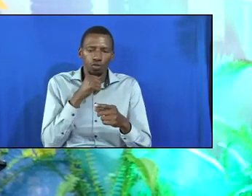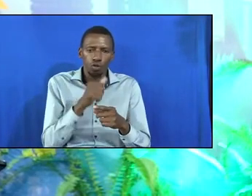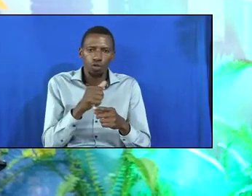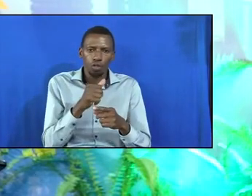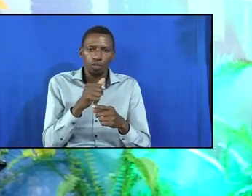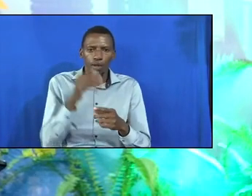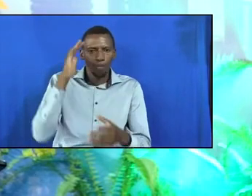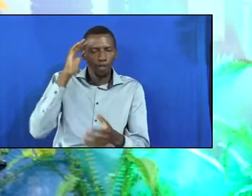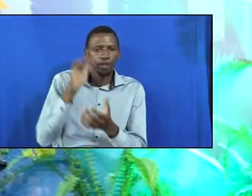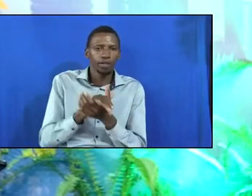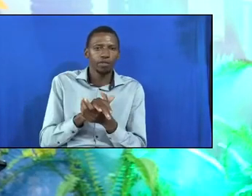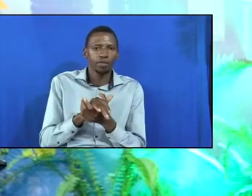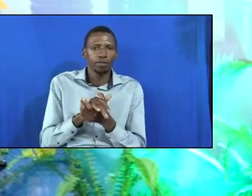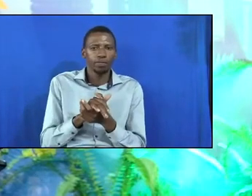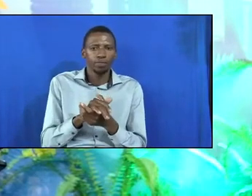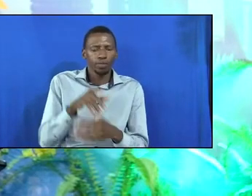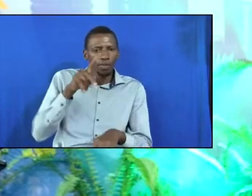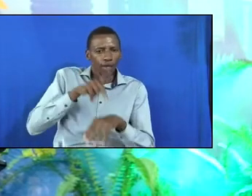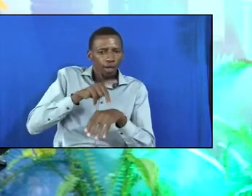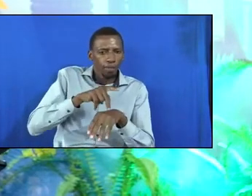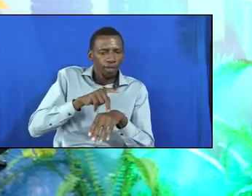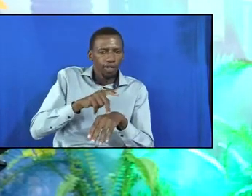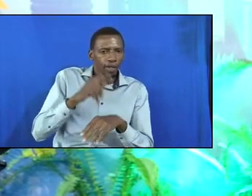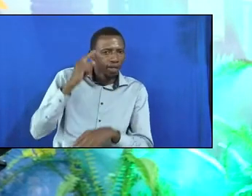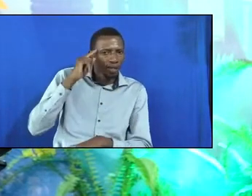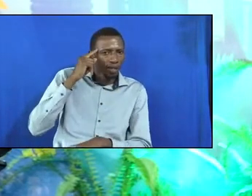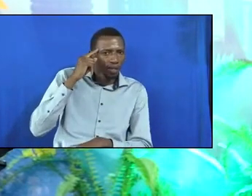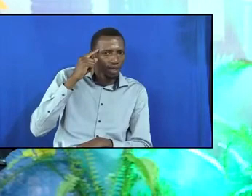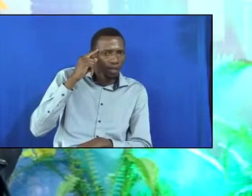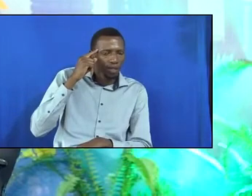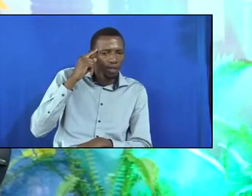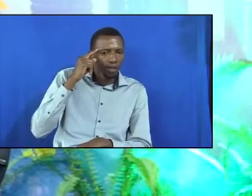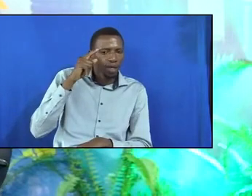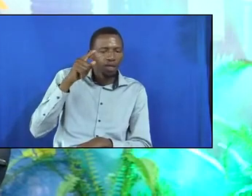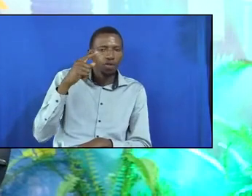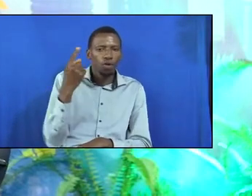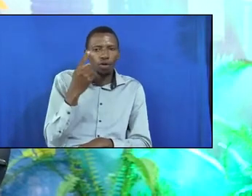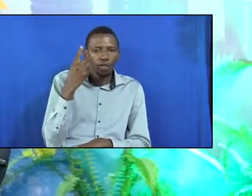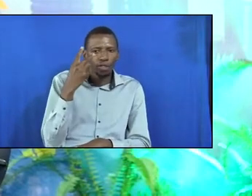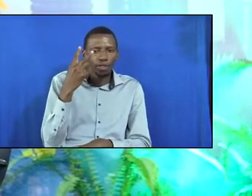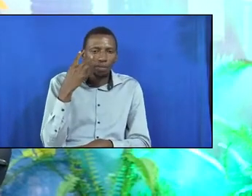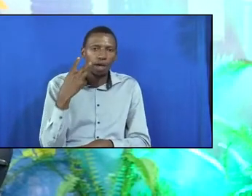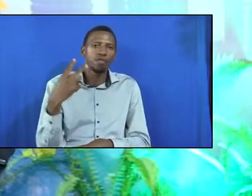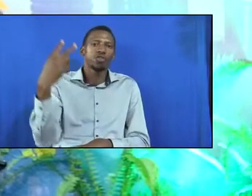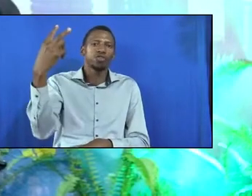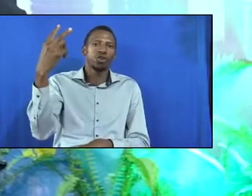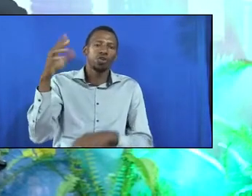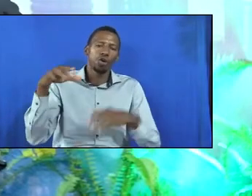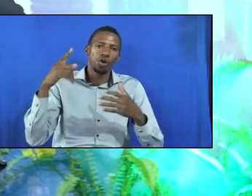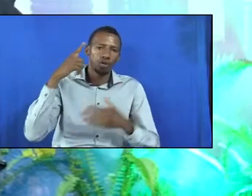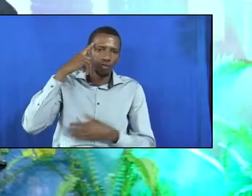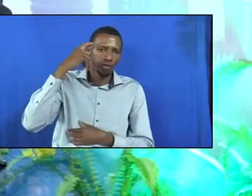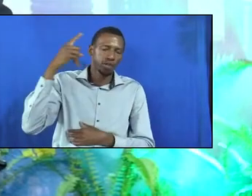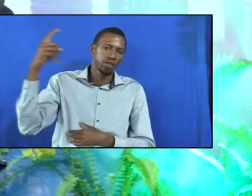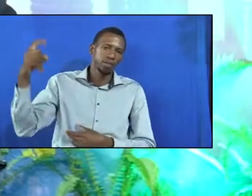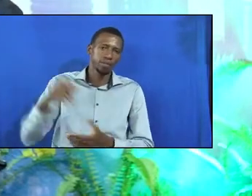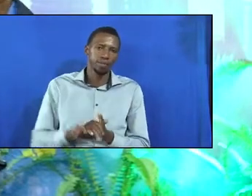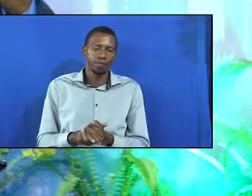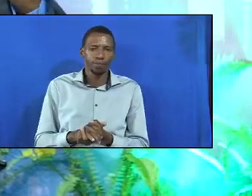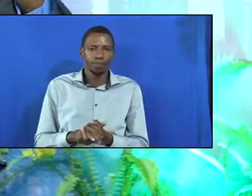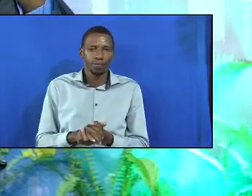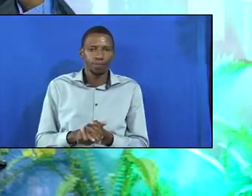He thought he was seeing a miracle or a vision. So you know what was